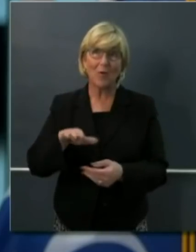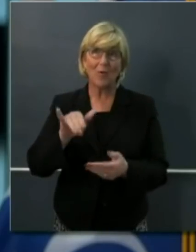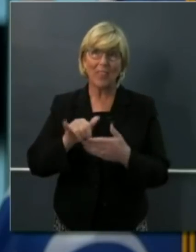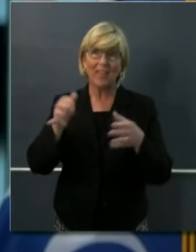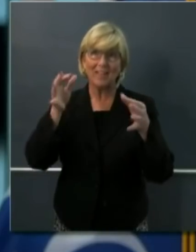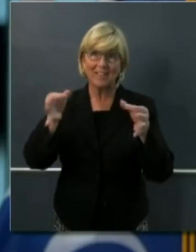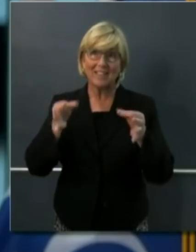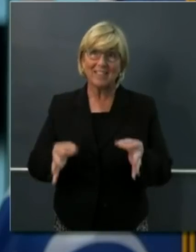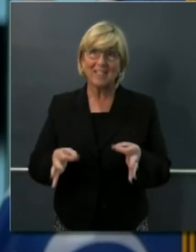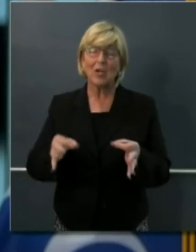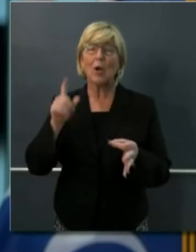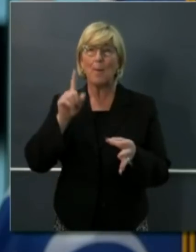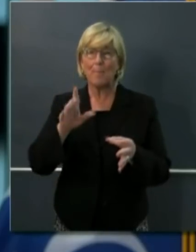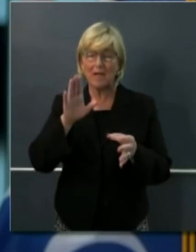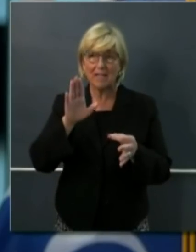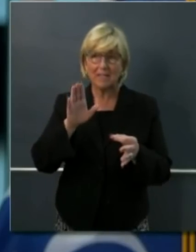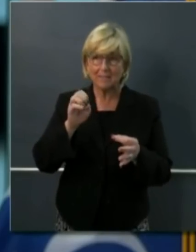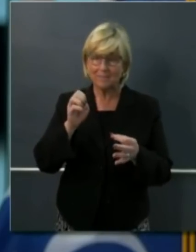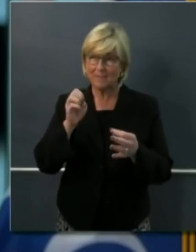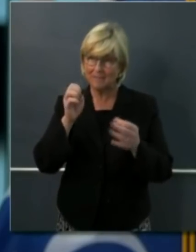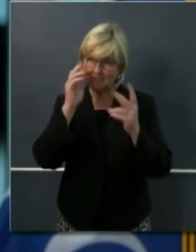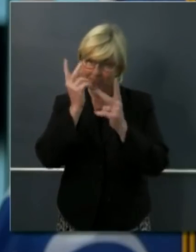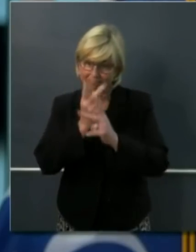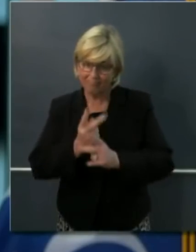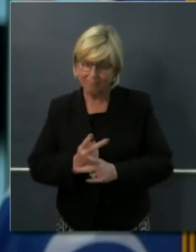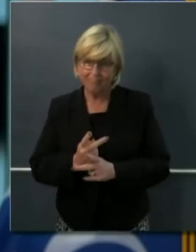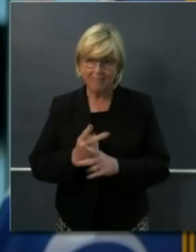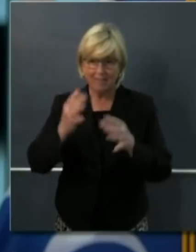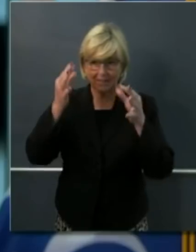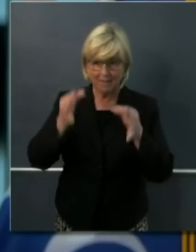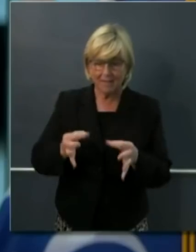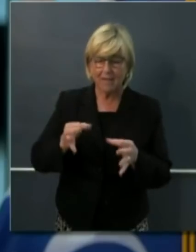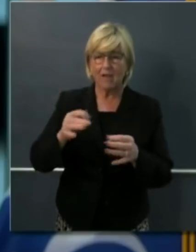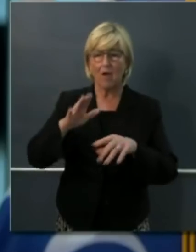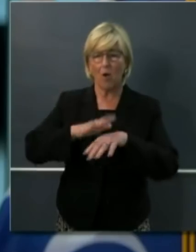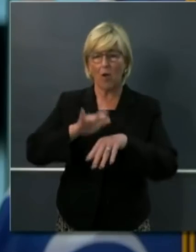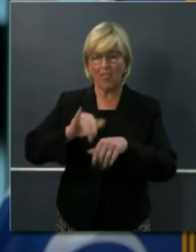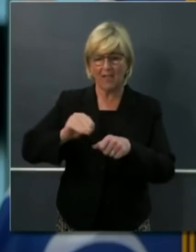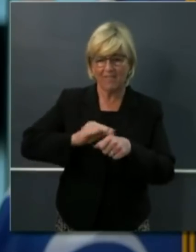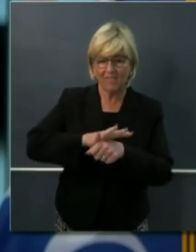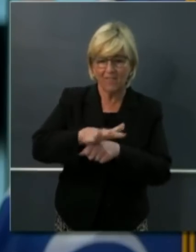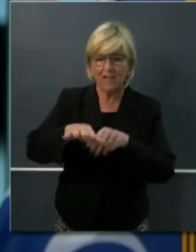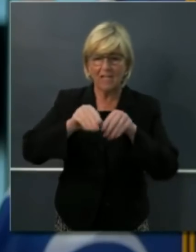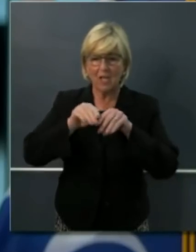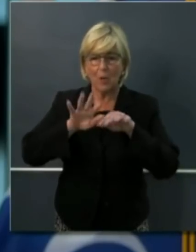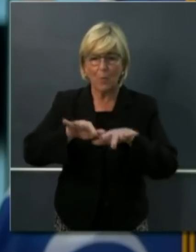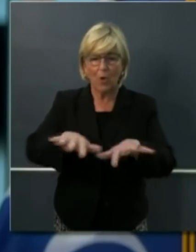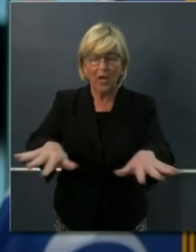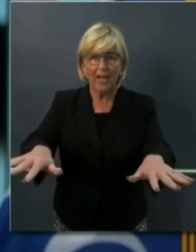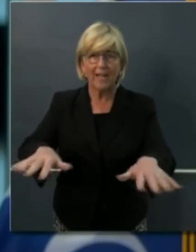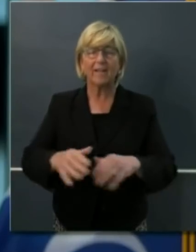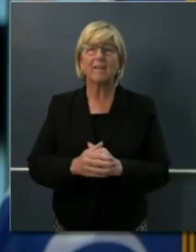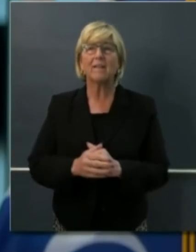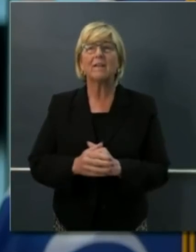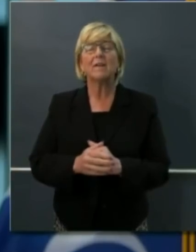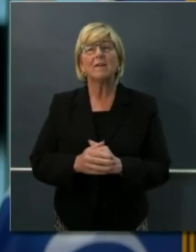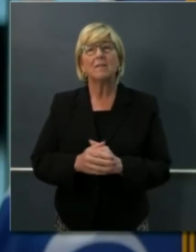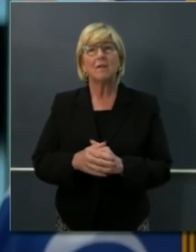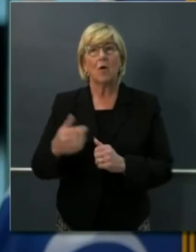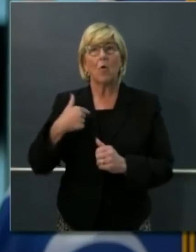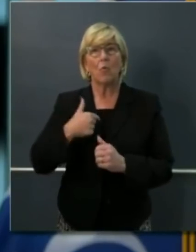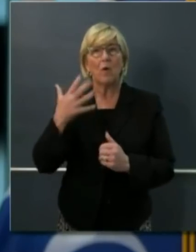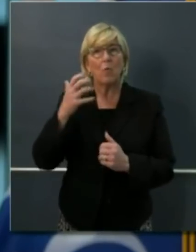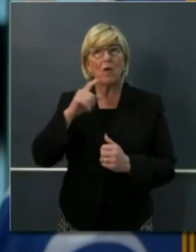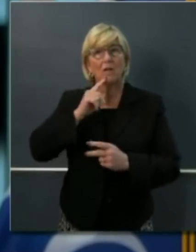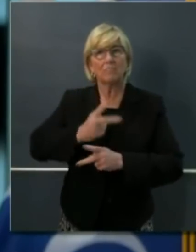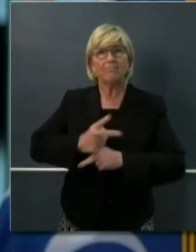decision needs to be guided on the basis of the virus and its spread, decisions on the basis, always first and foremost, of public